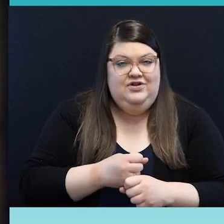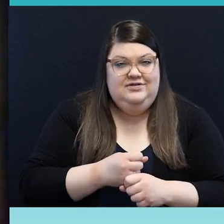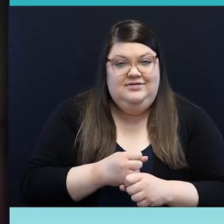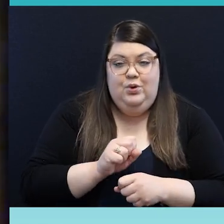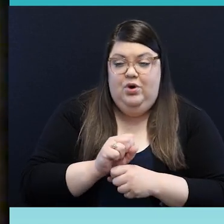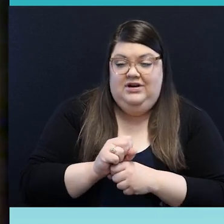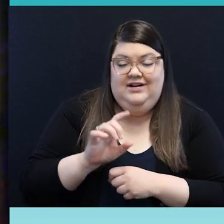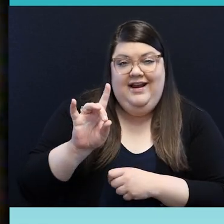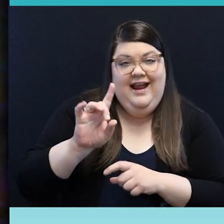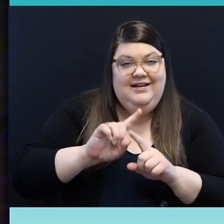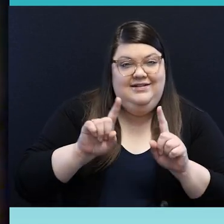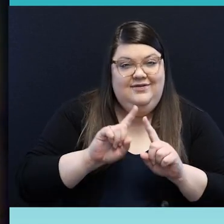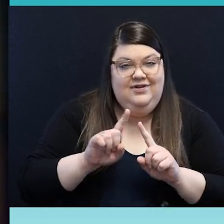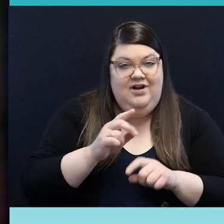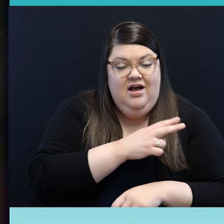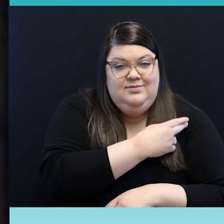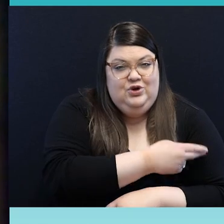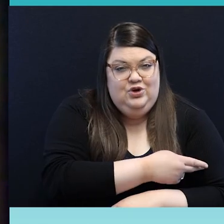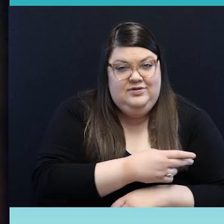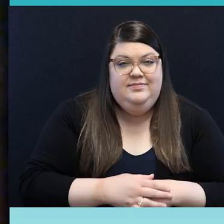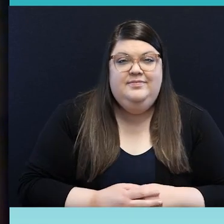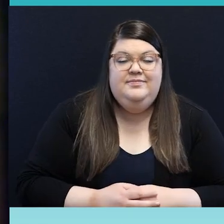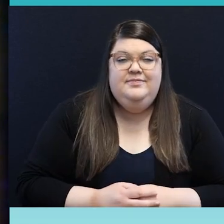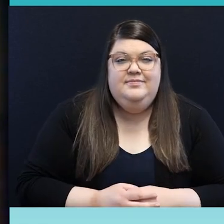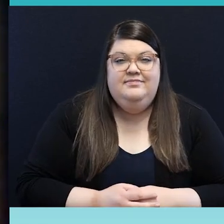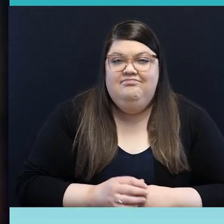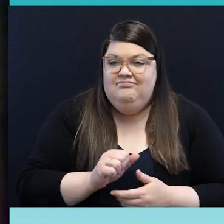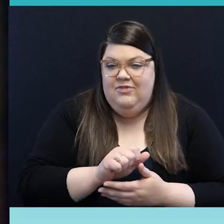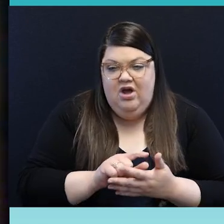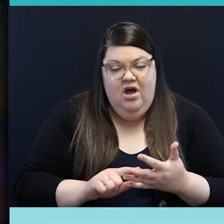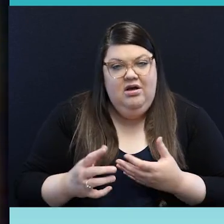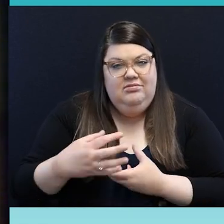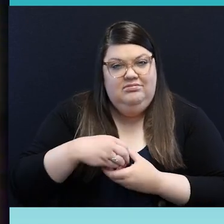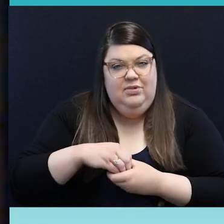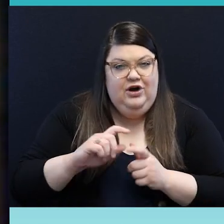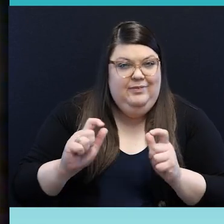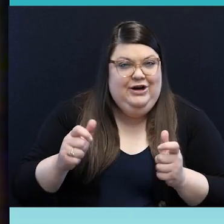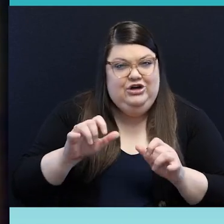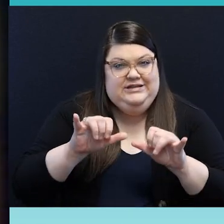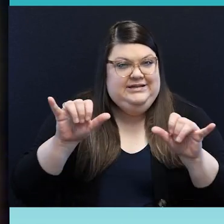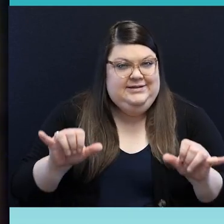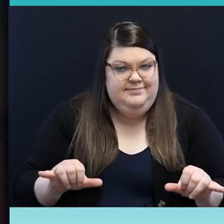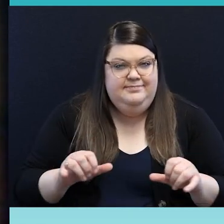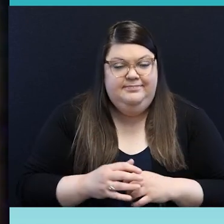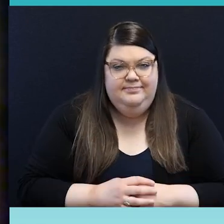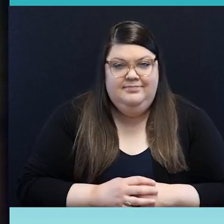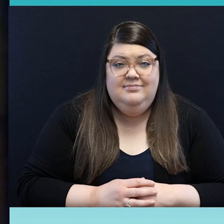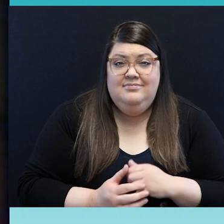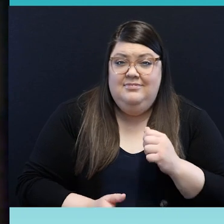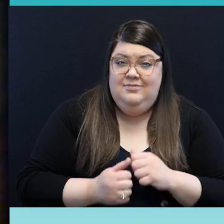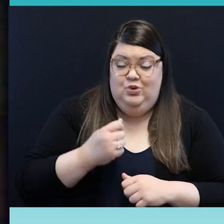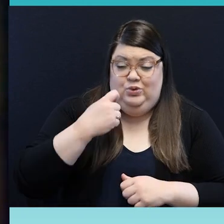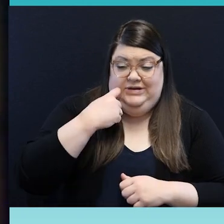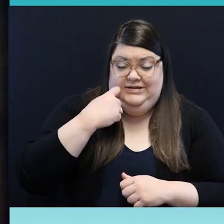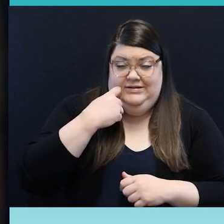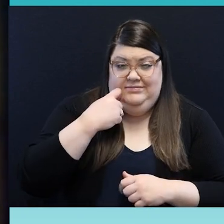I worked in 8 different hospitals, all part of bigger systems. And most